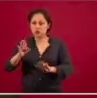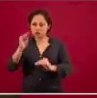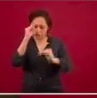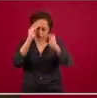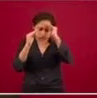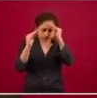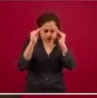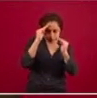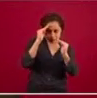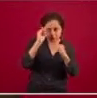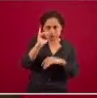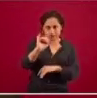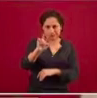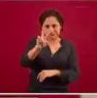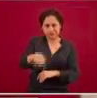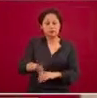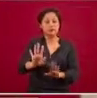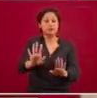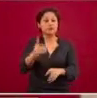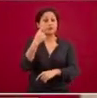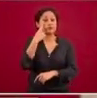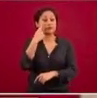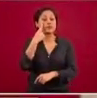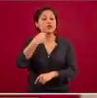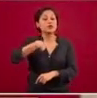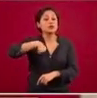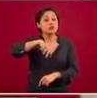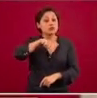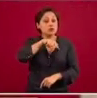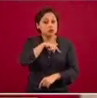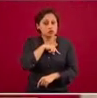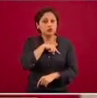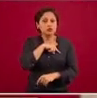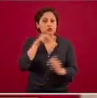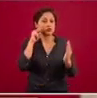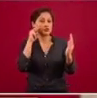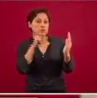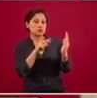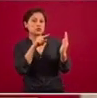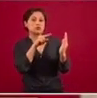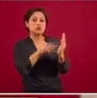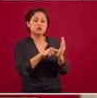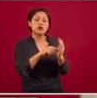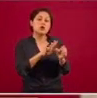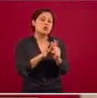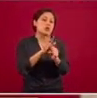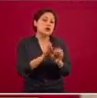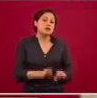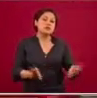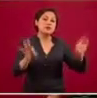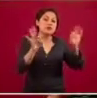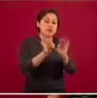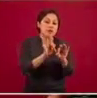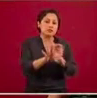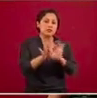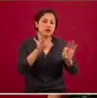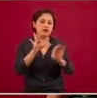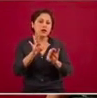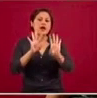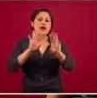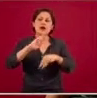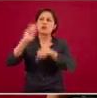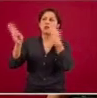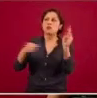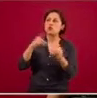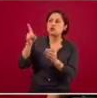been meticulously studied. We took as reference some of the guidelines regarding essential economic activities